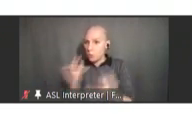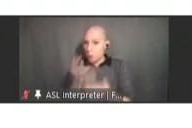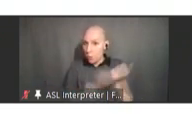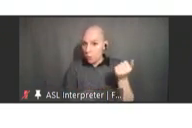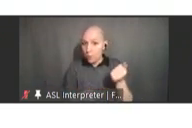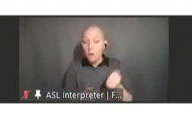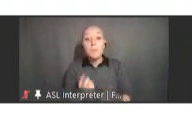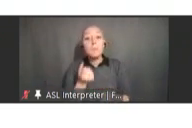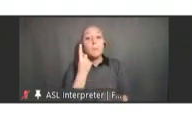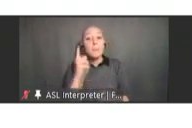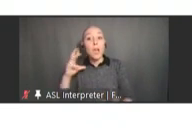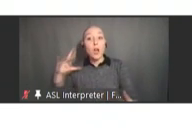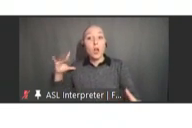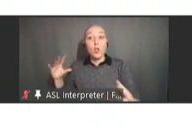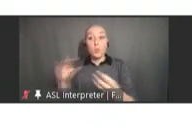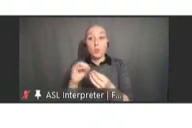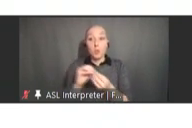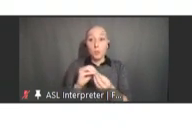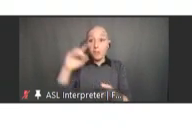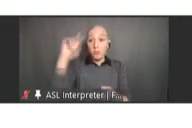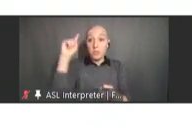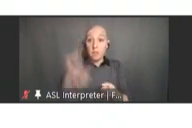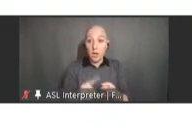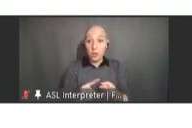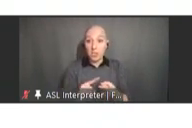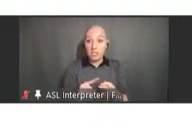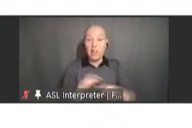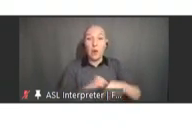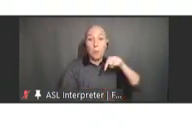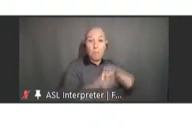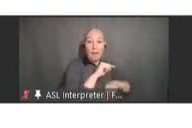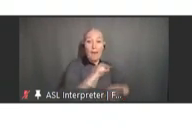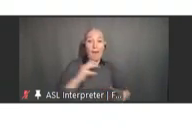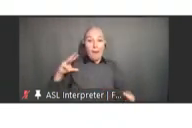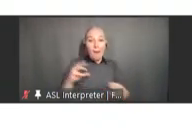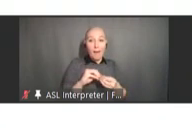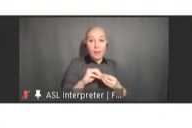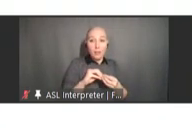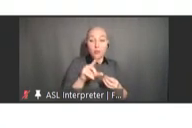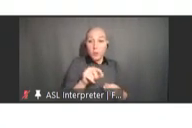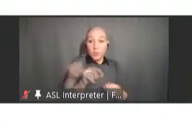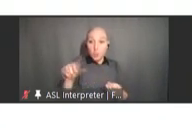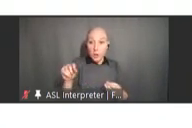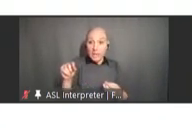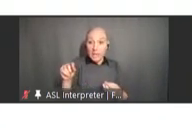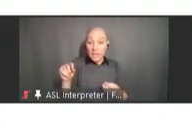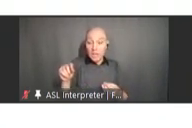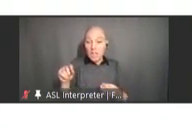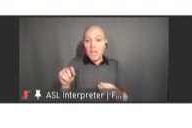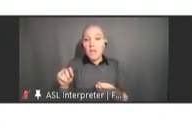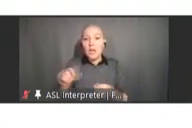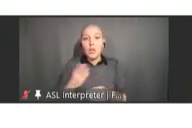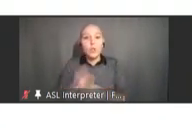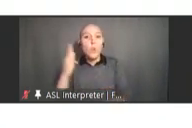cumulative reduction going back to the beginning of 2020 continues to be more than 12 million